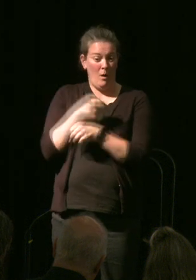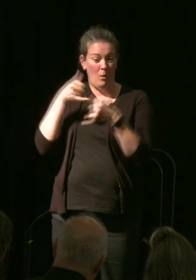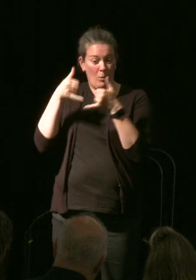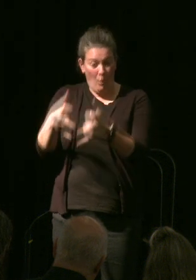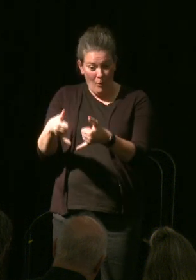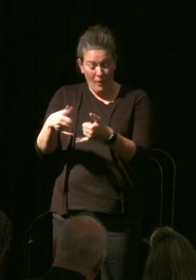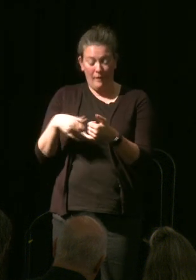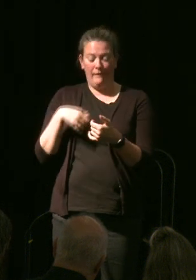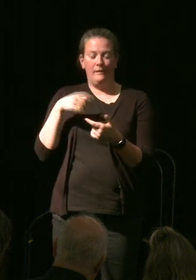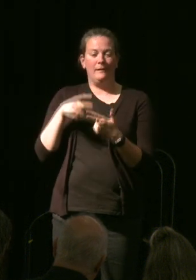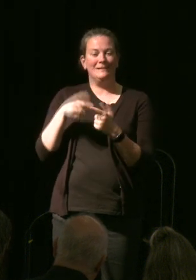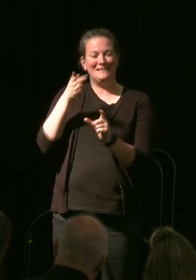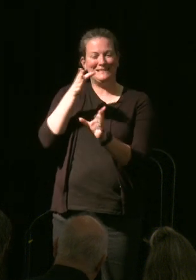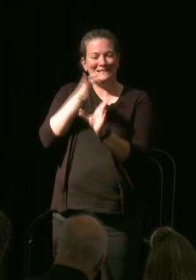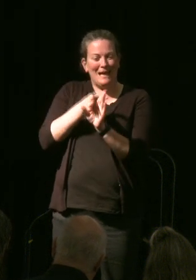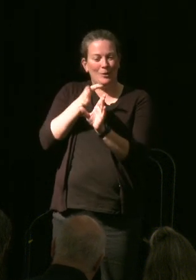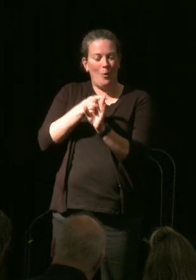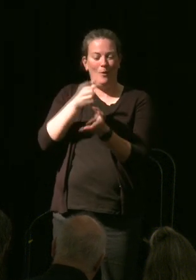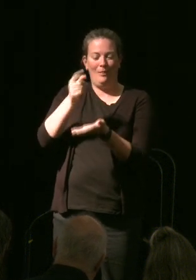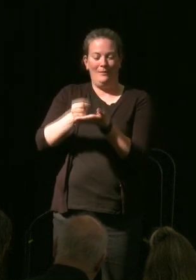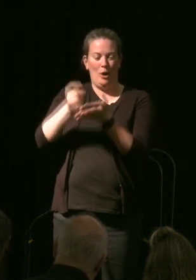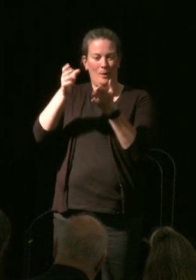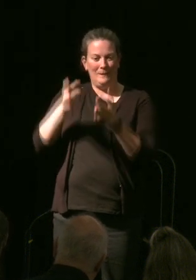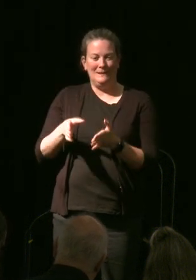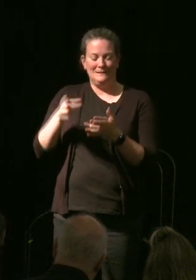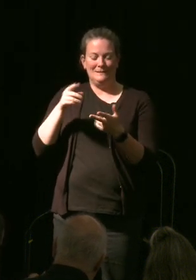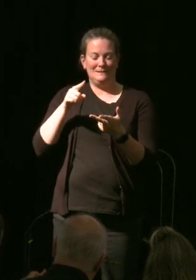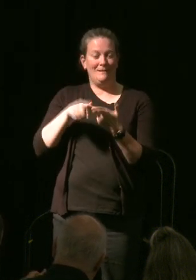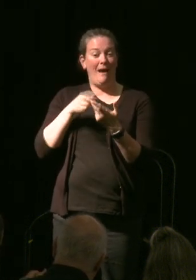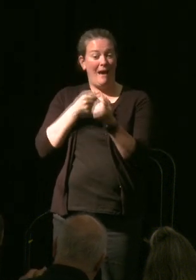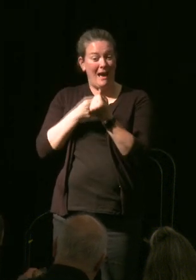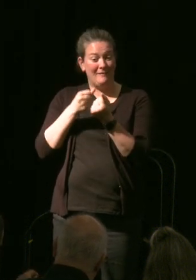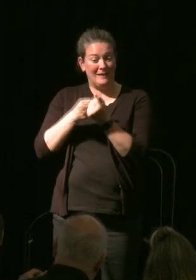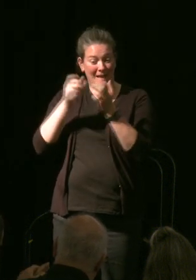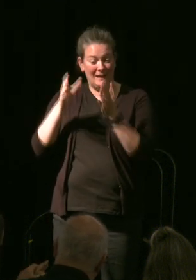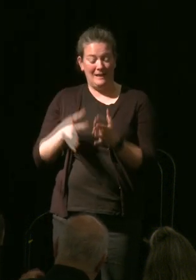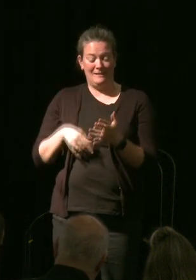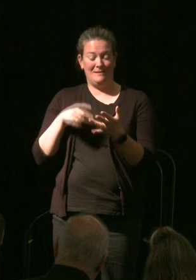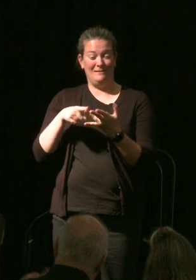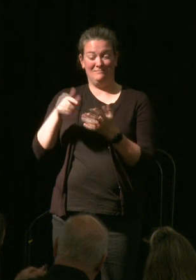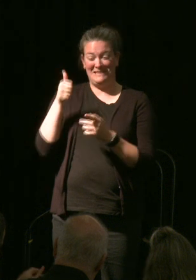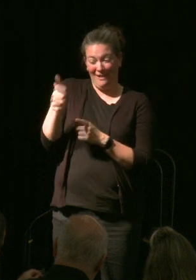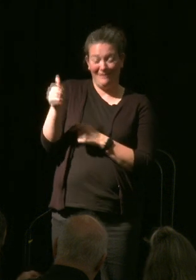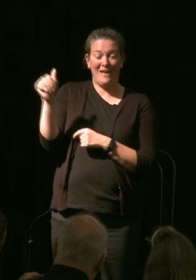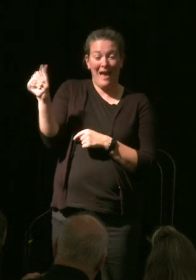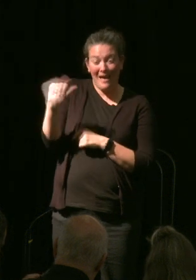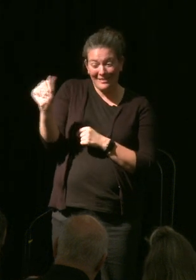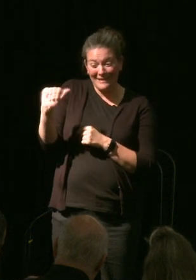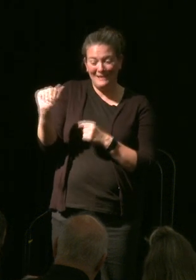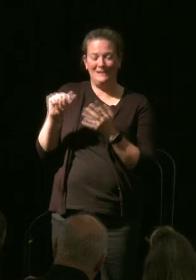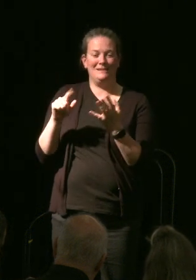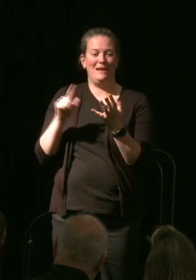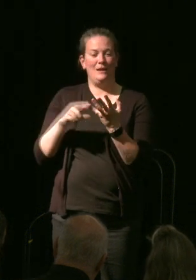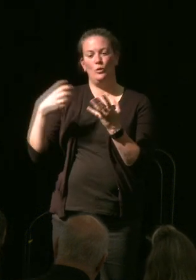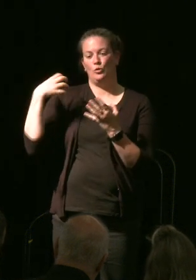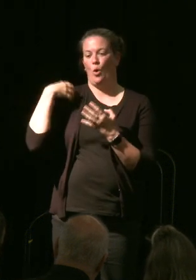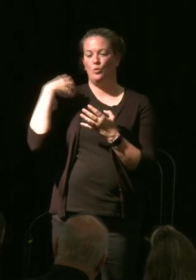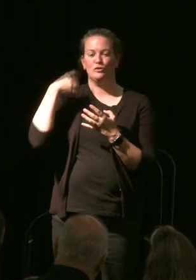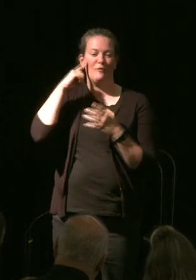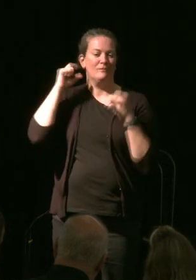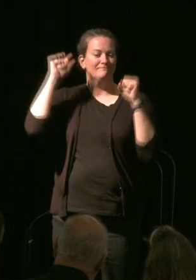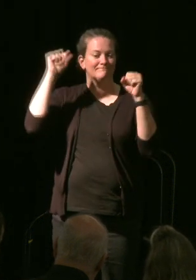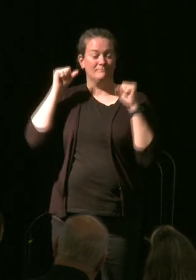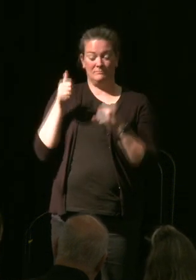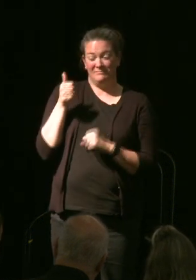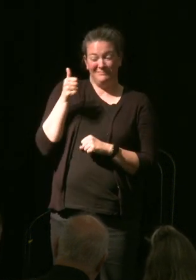psychotherapist, disability rights advocate, and extreme athlete and fitness coach. Rebecca is almost completely blind and deaf. She